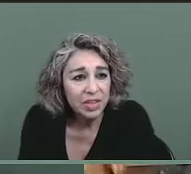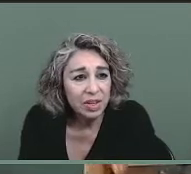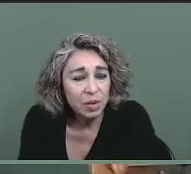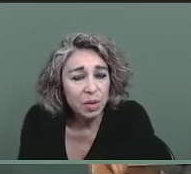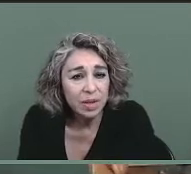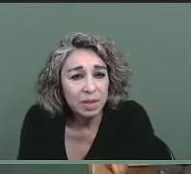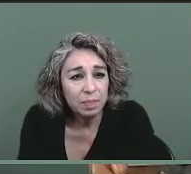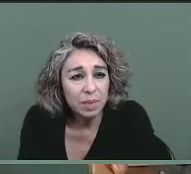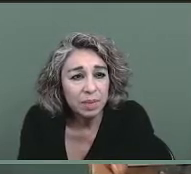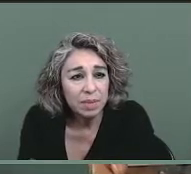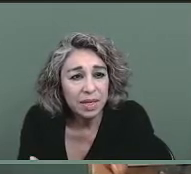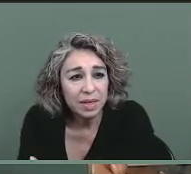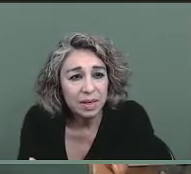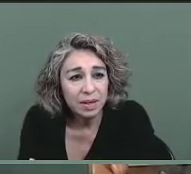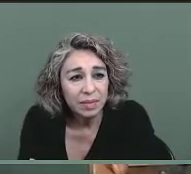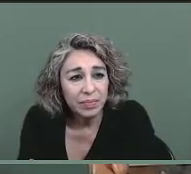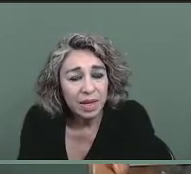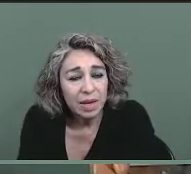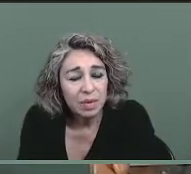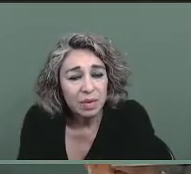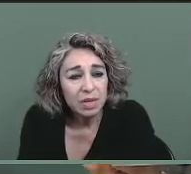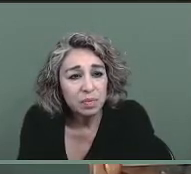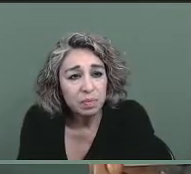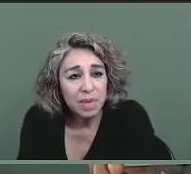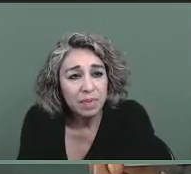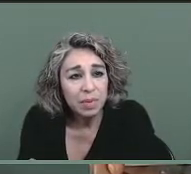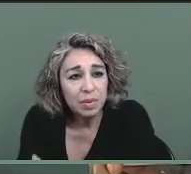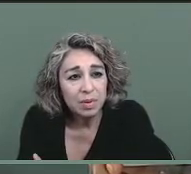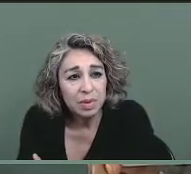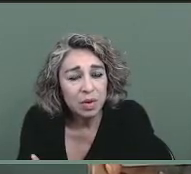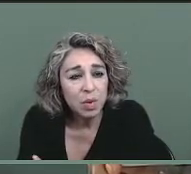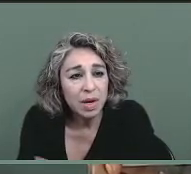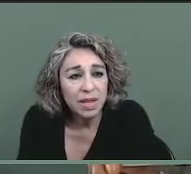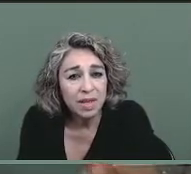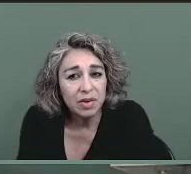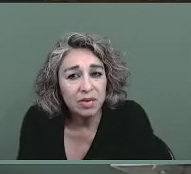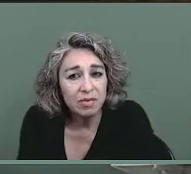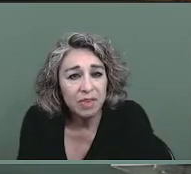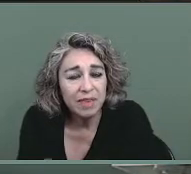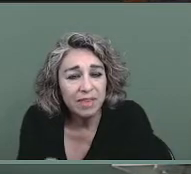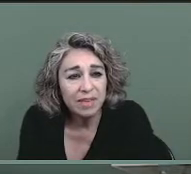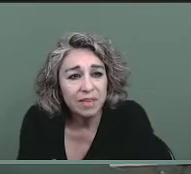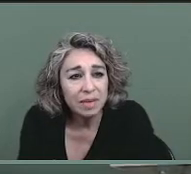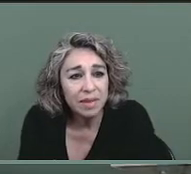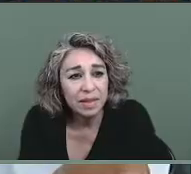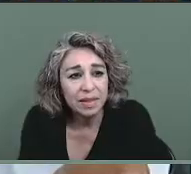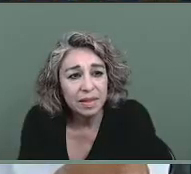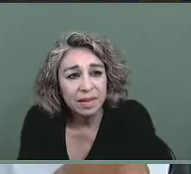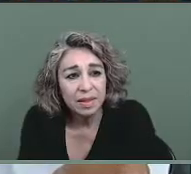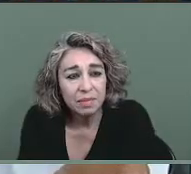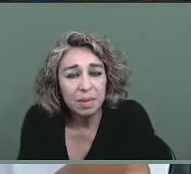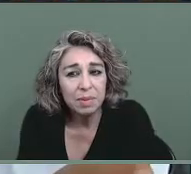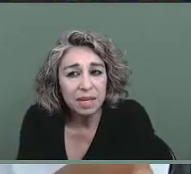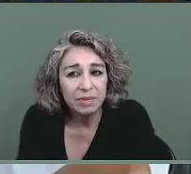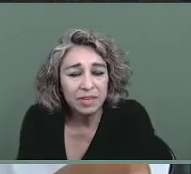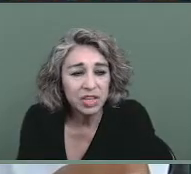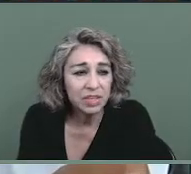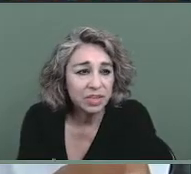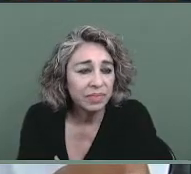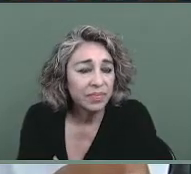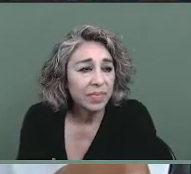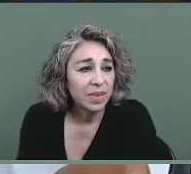while the public there's people that are working that earn five thousand a month public